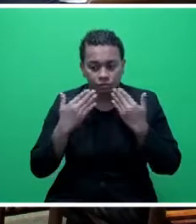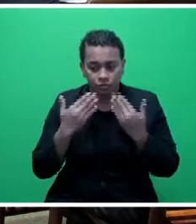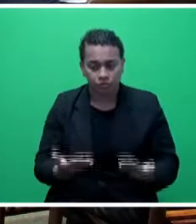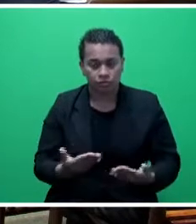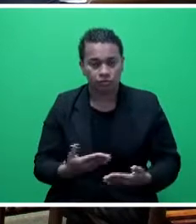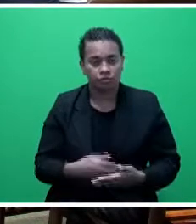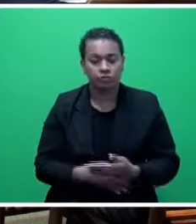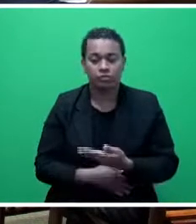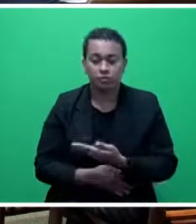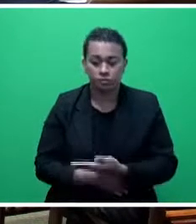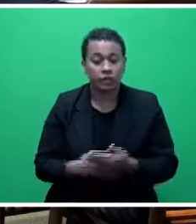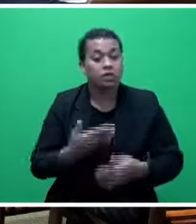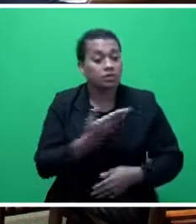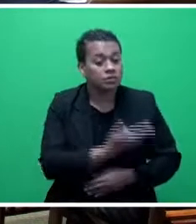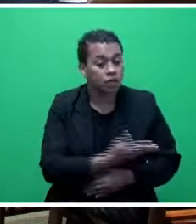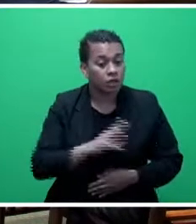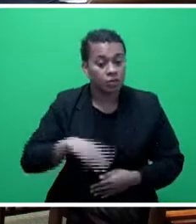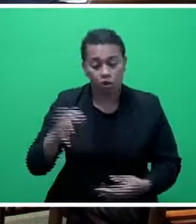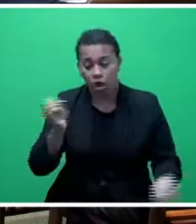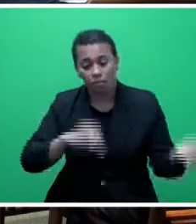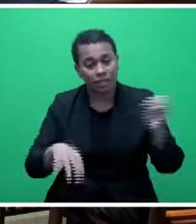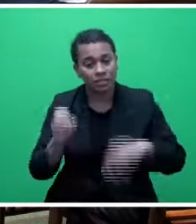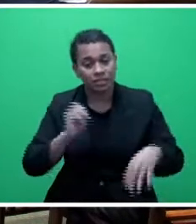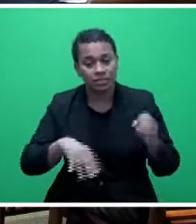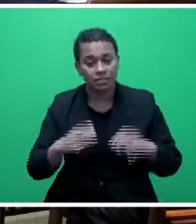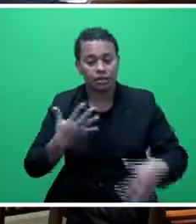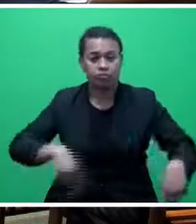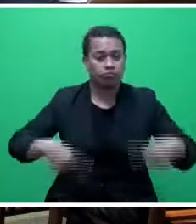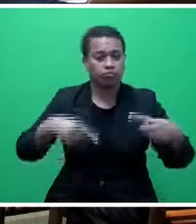Member for his contribution to the debate.